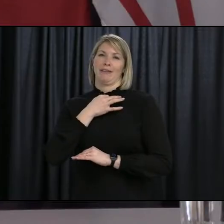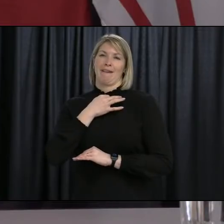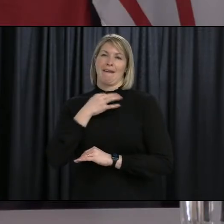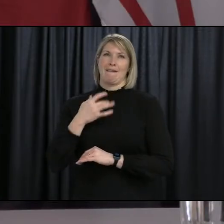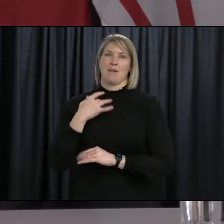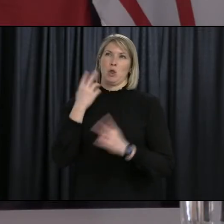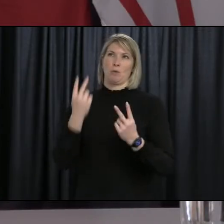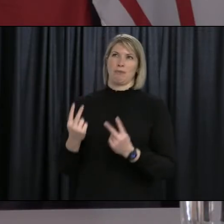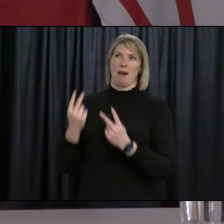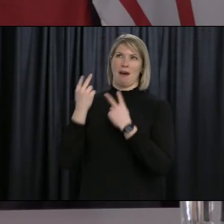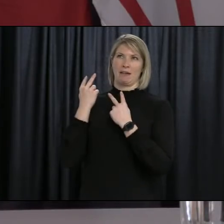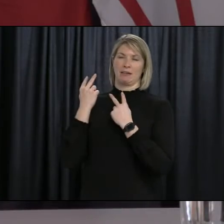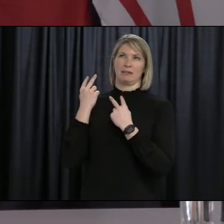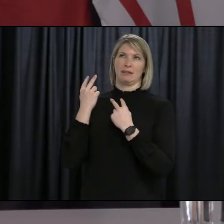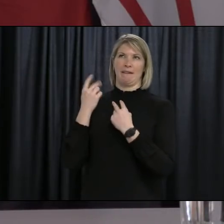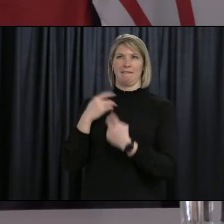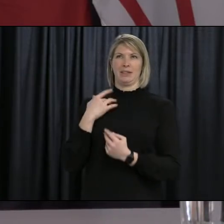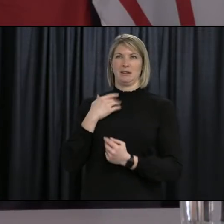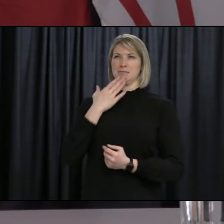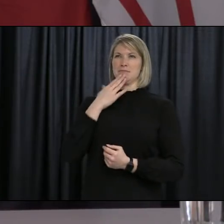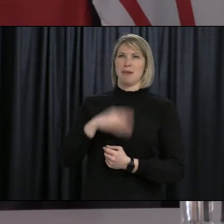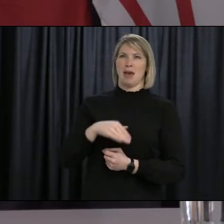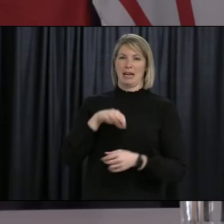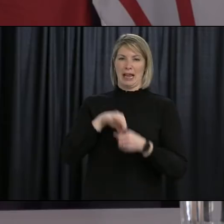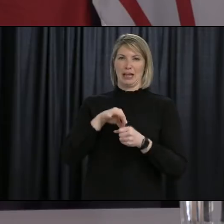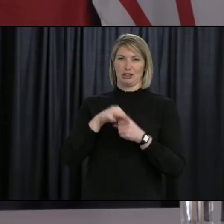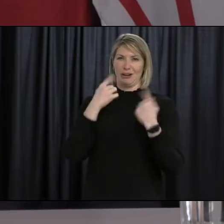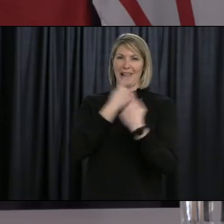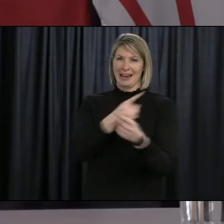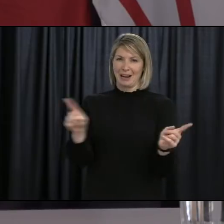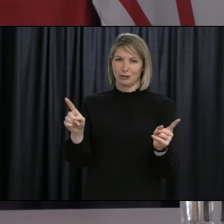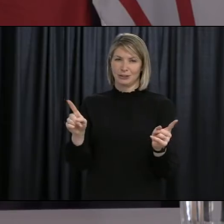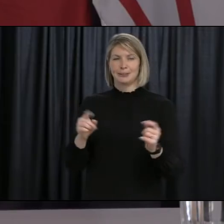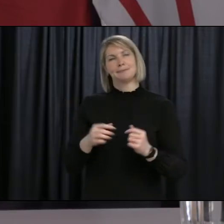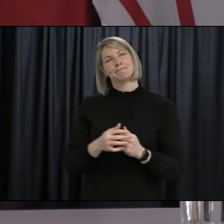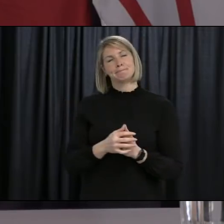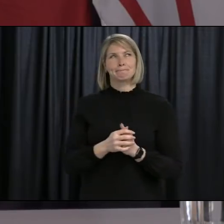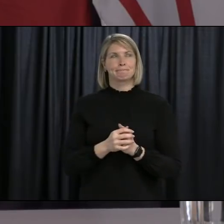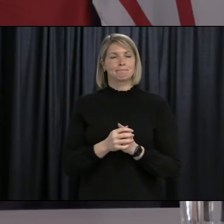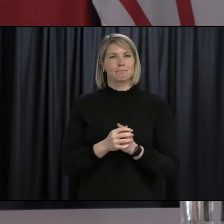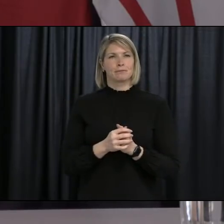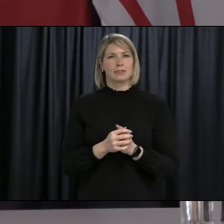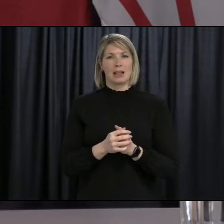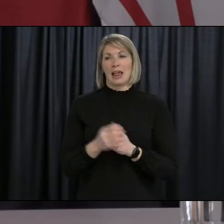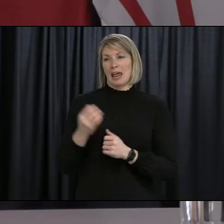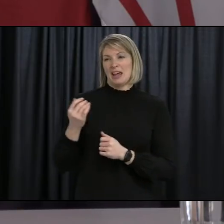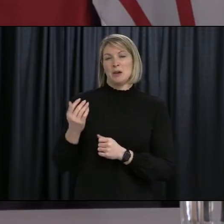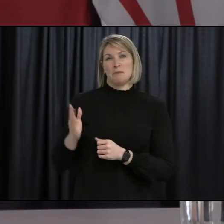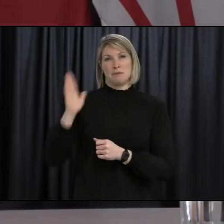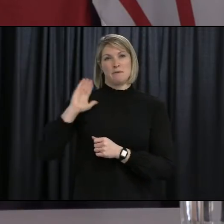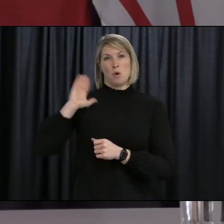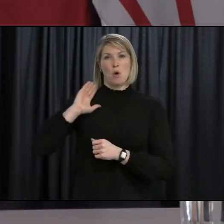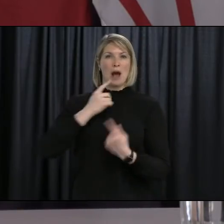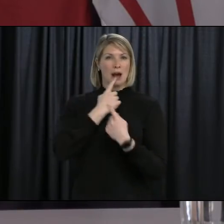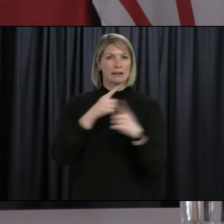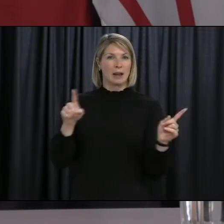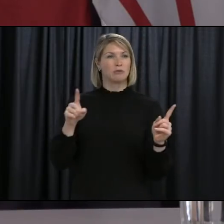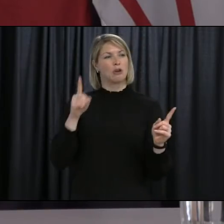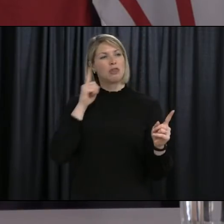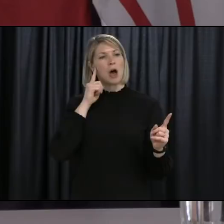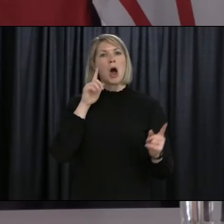make decisions with the evidence available to you at the time. The numbers were low, and they had been low for quite some